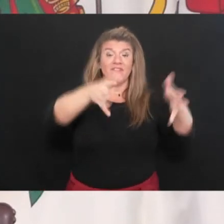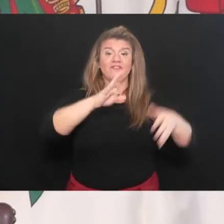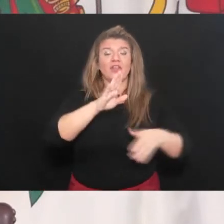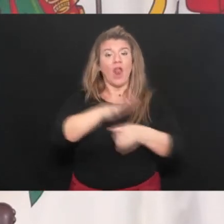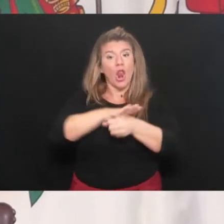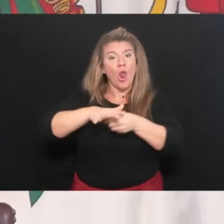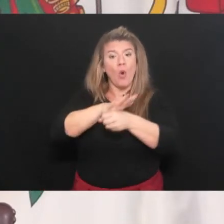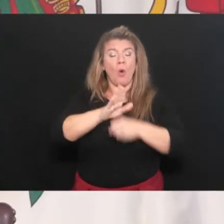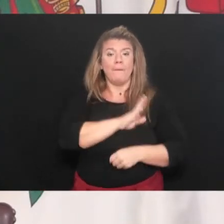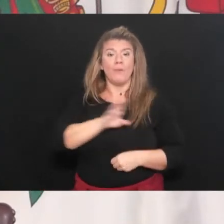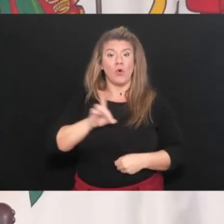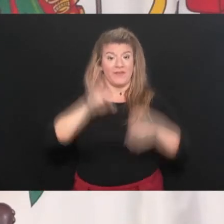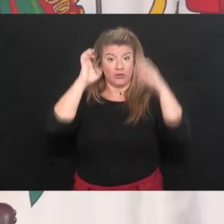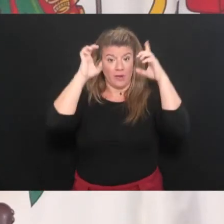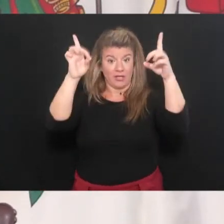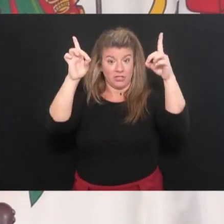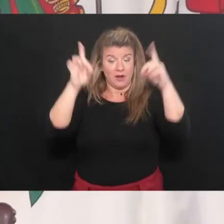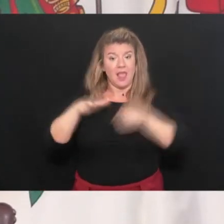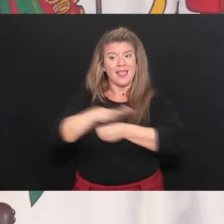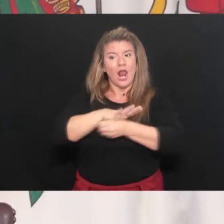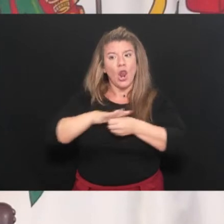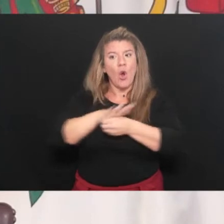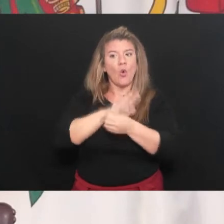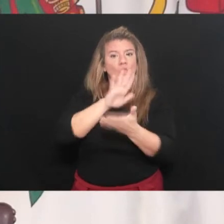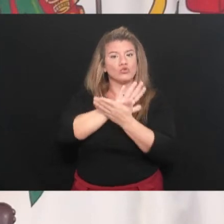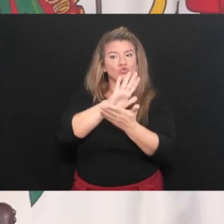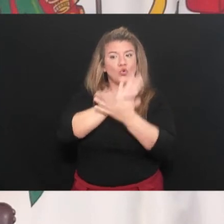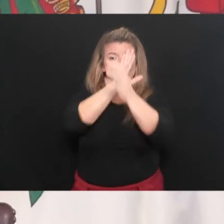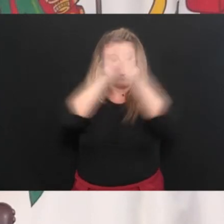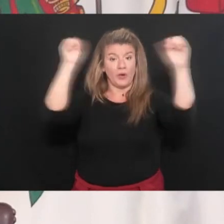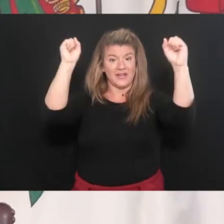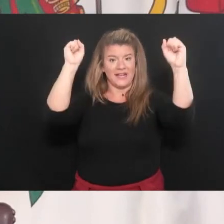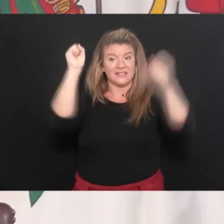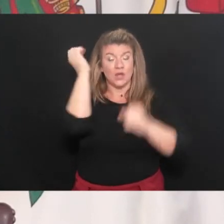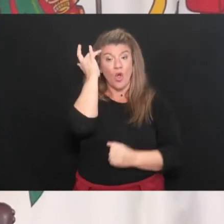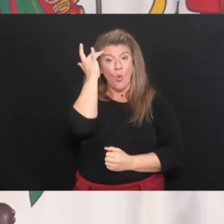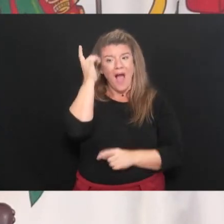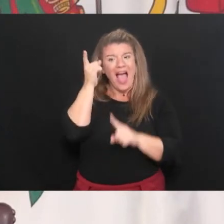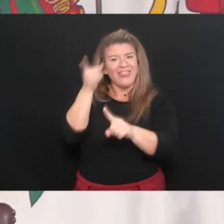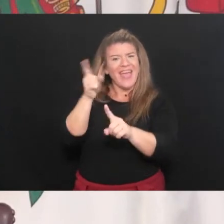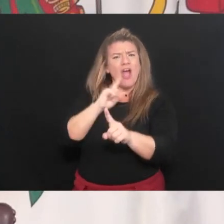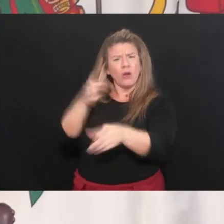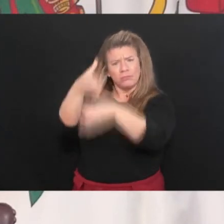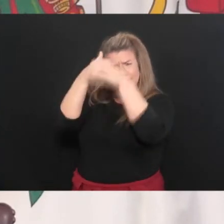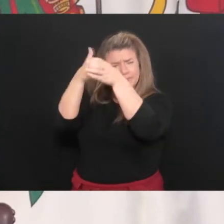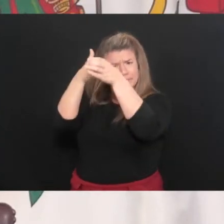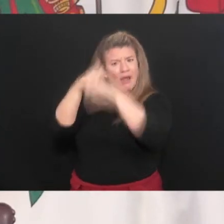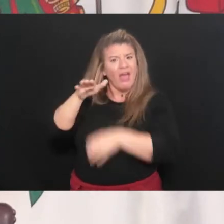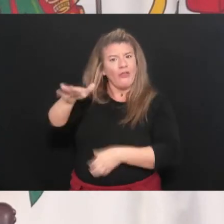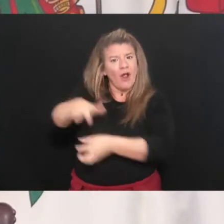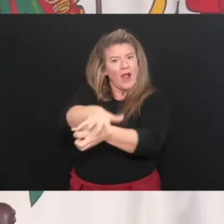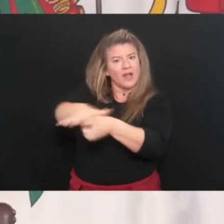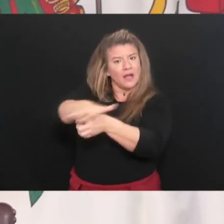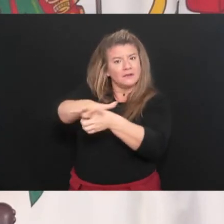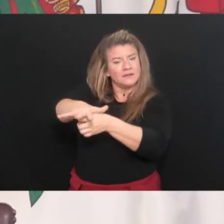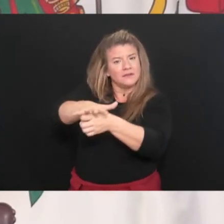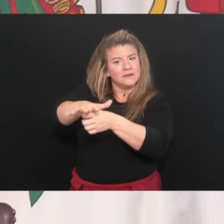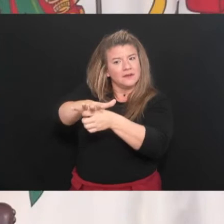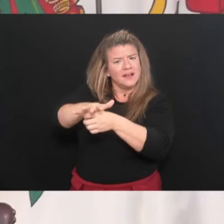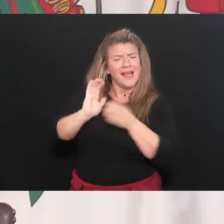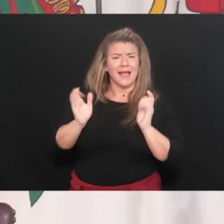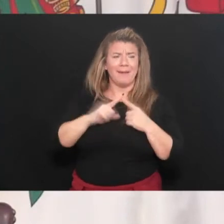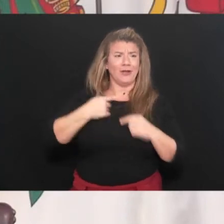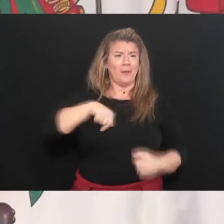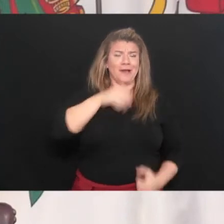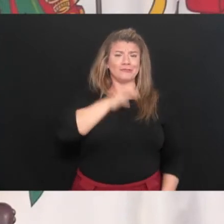the local school superintendents, because we feel like they have more knowledge than we have in Charleston, and